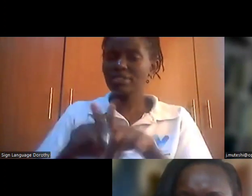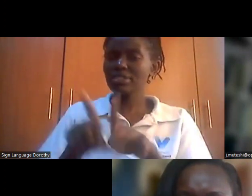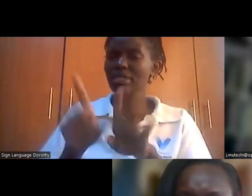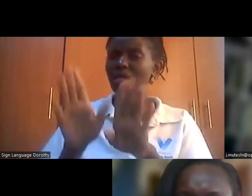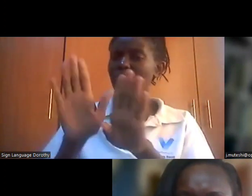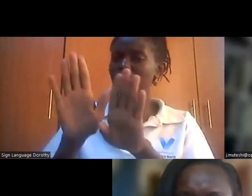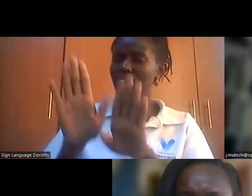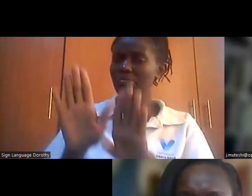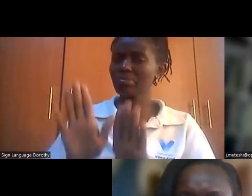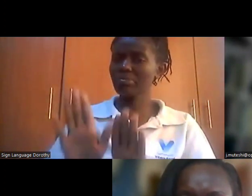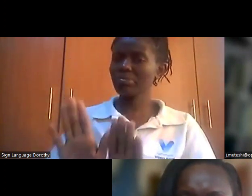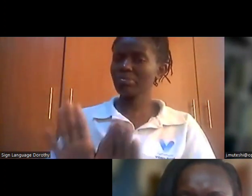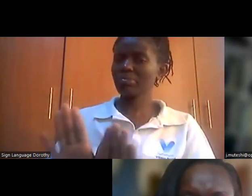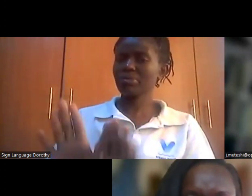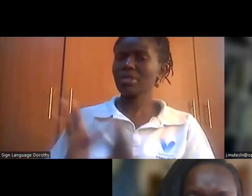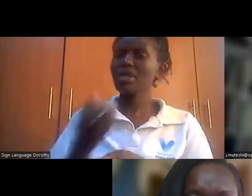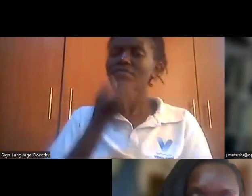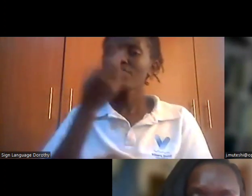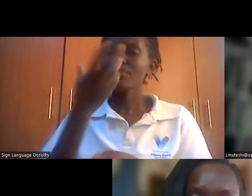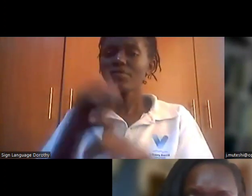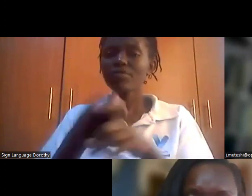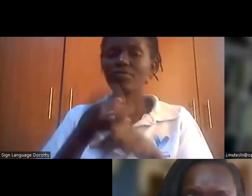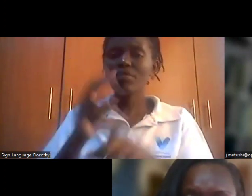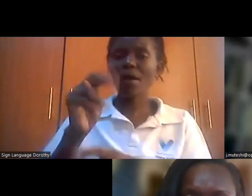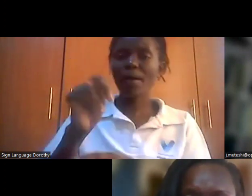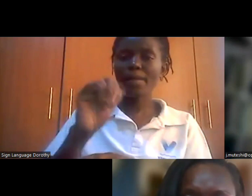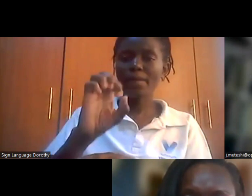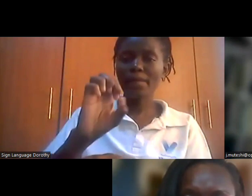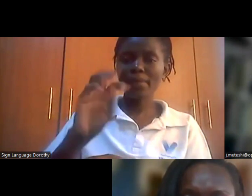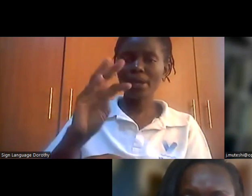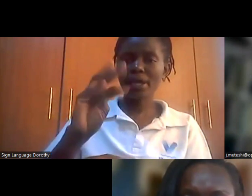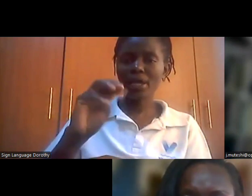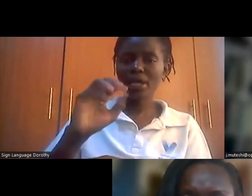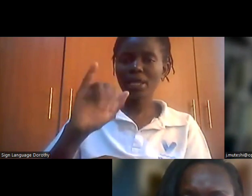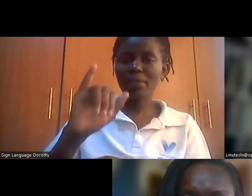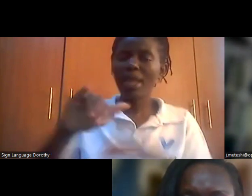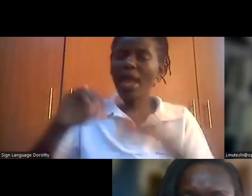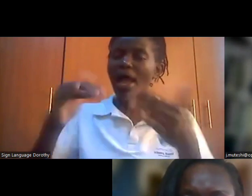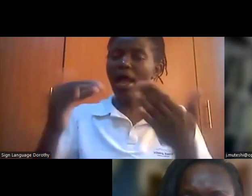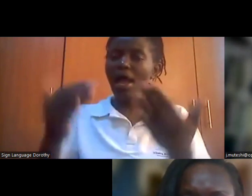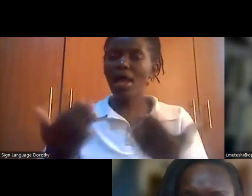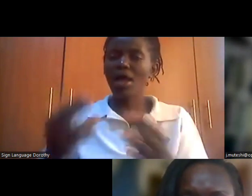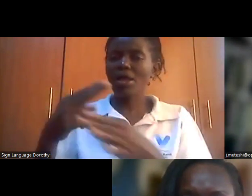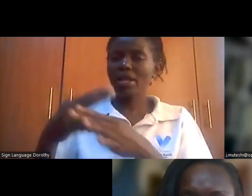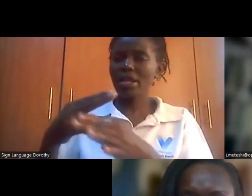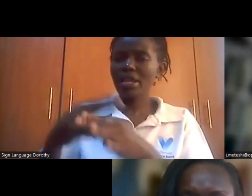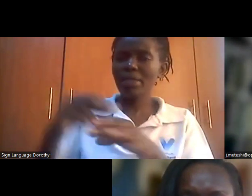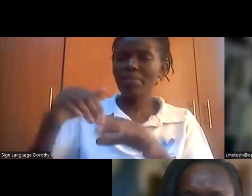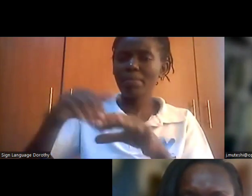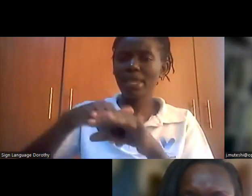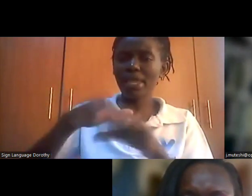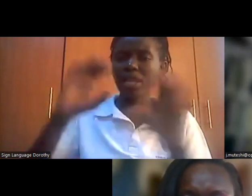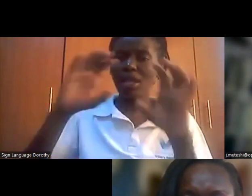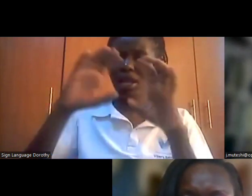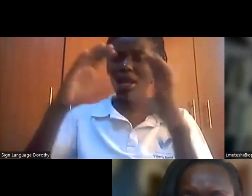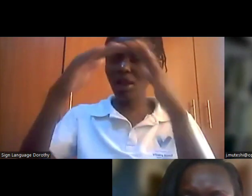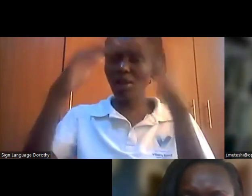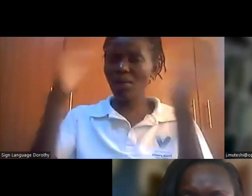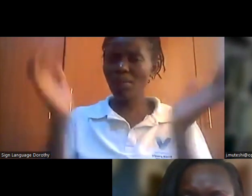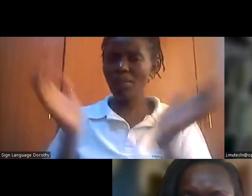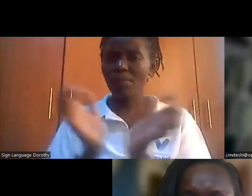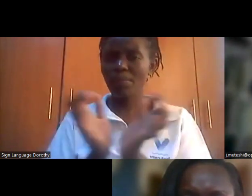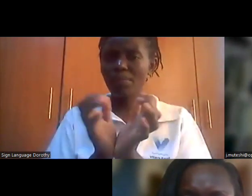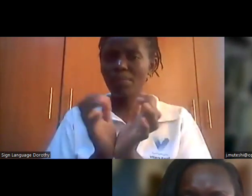the naming or how it is named in the communities that you were studying is that it also seems to suggest to us that there